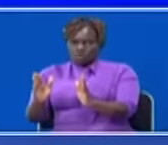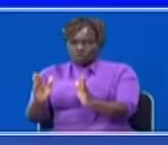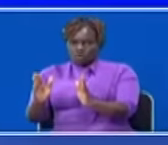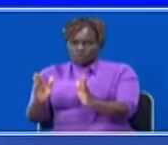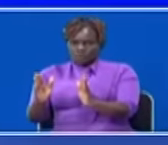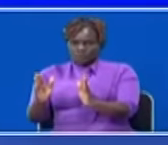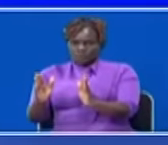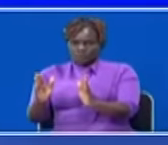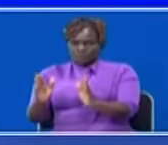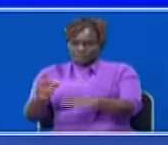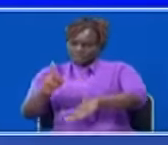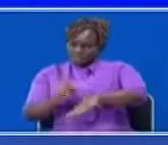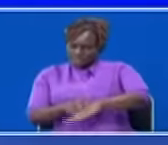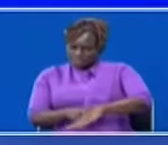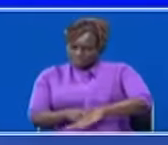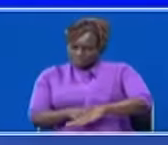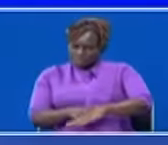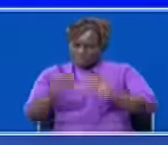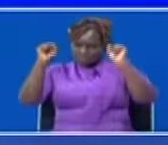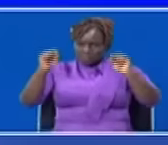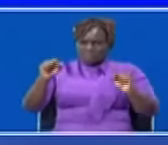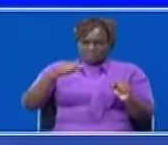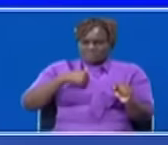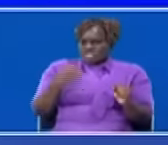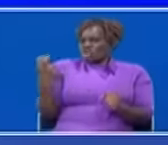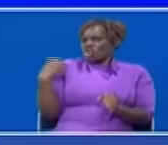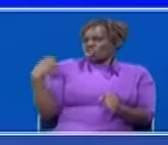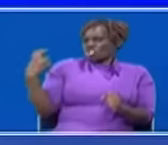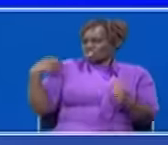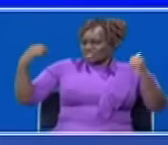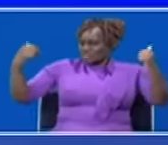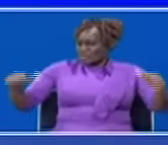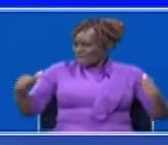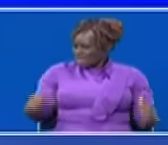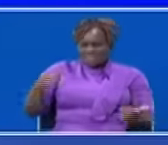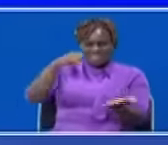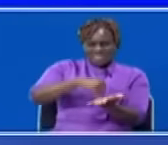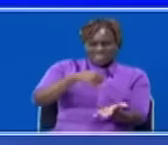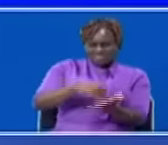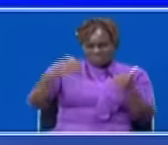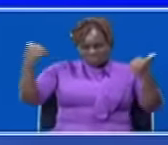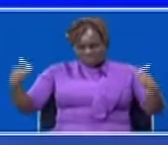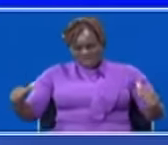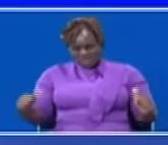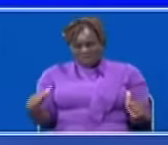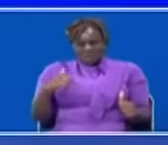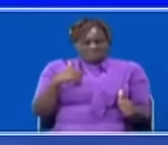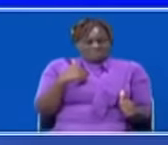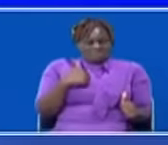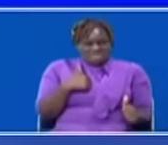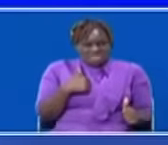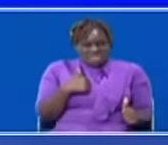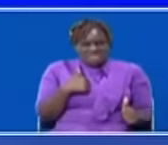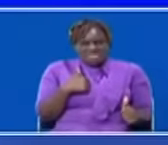the protest, the timing, the process, I was never consulted. I was never involved. I am not a marionette